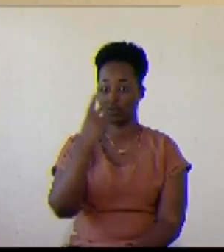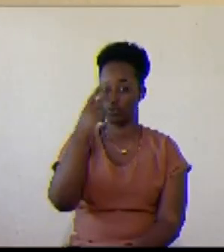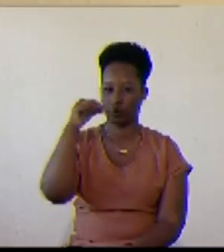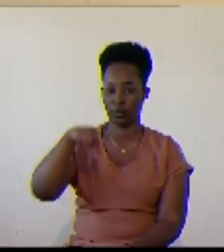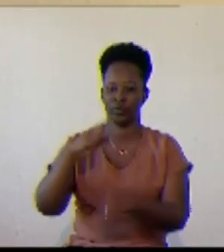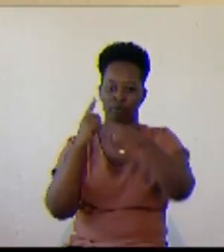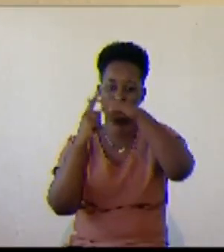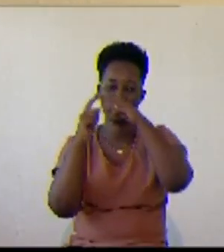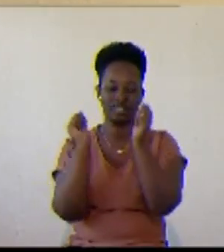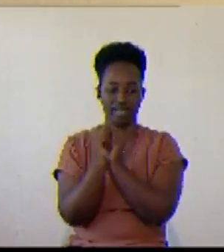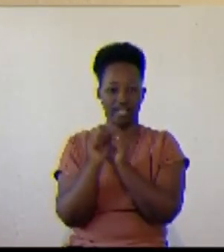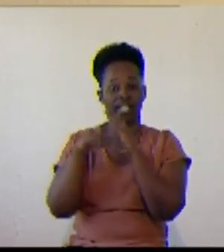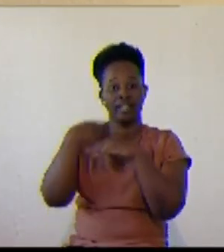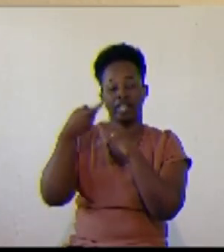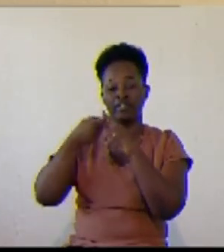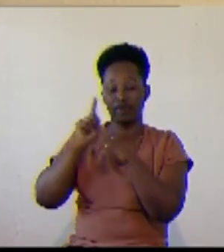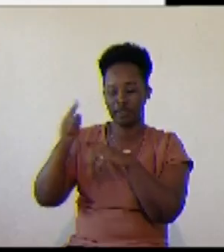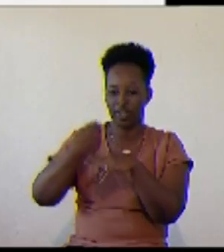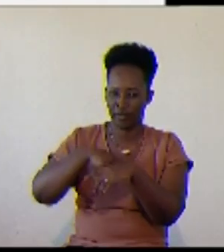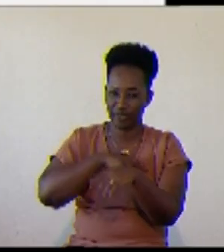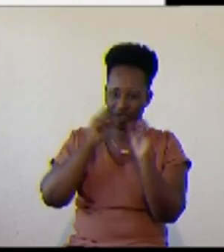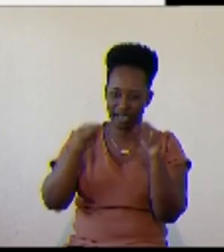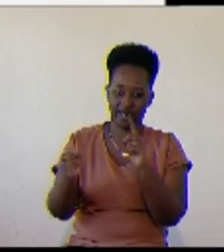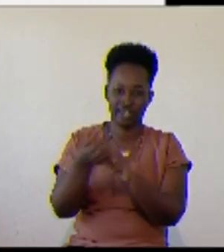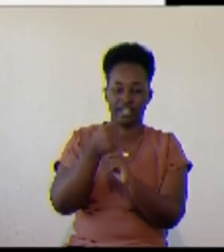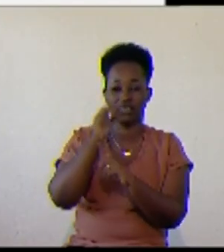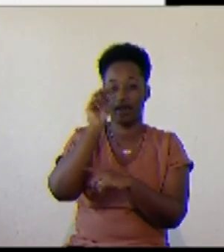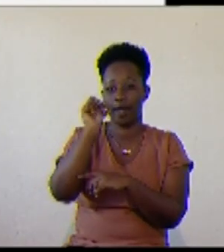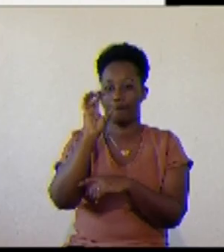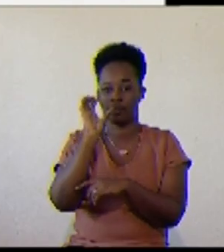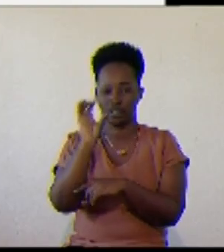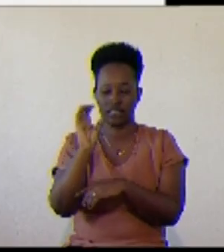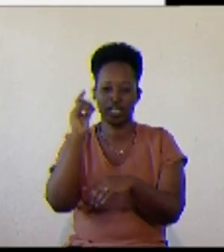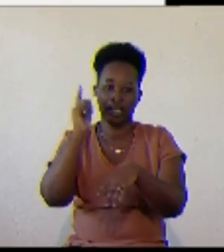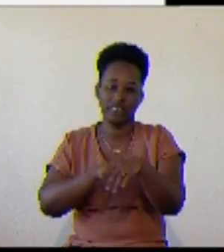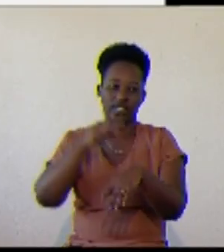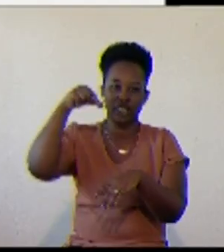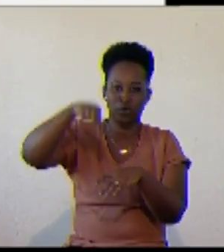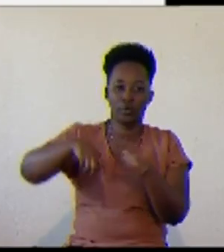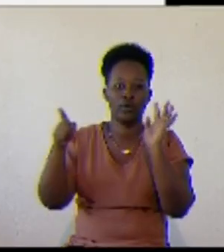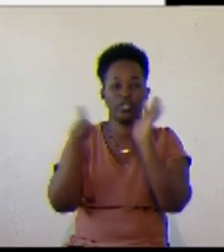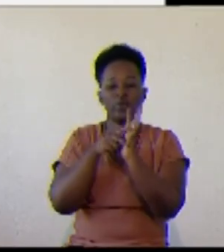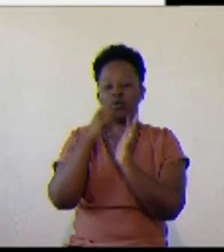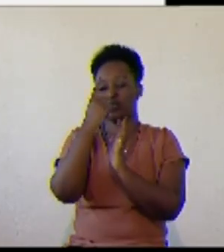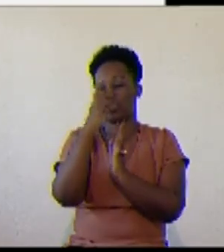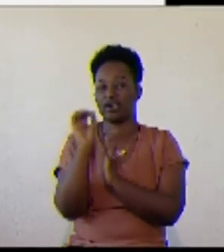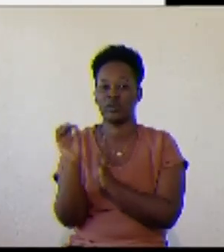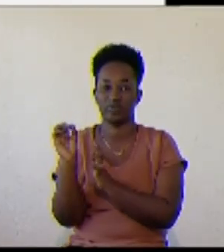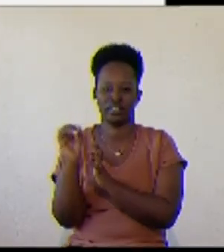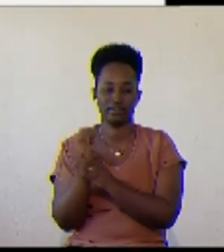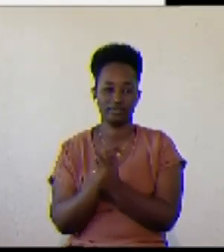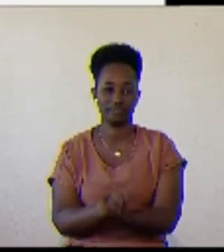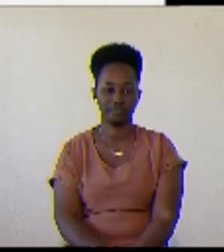10. Then from there, we can get now the marginal cost when Q is 100. When